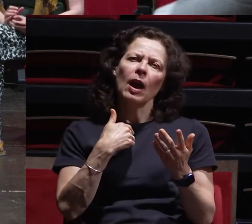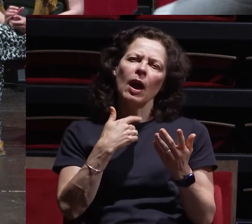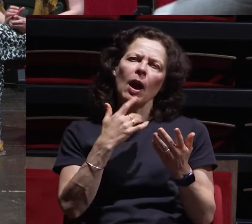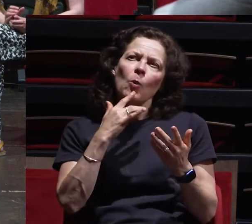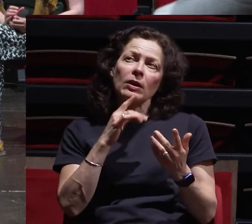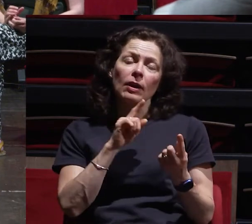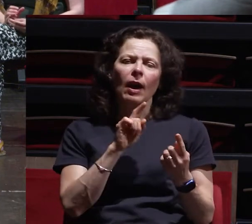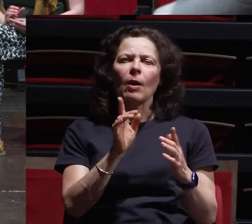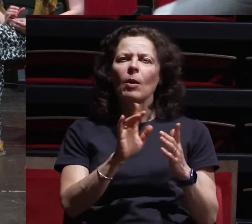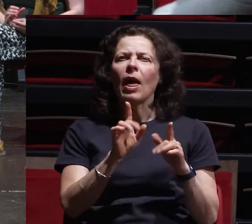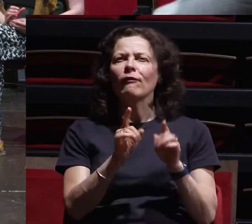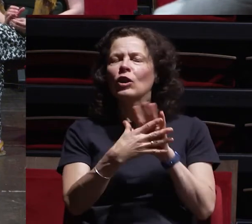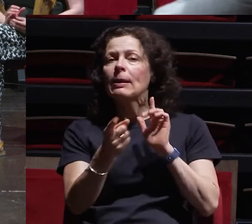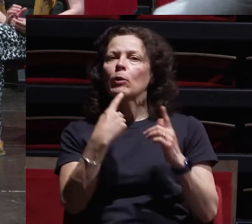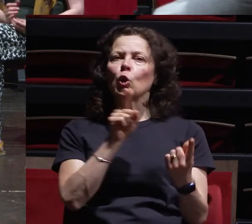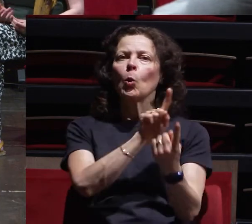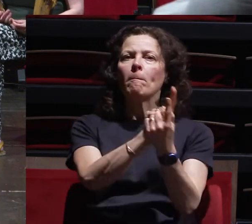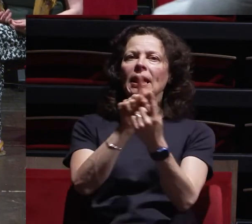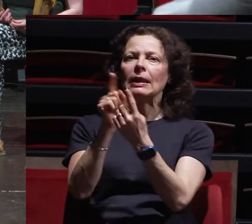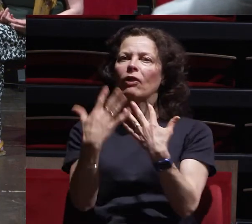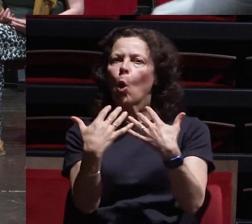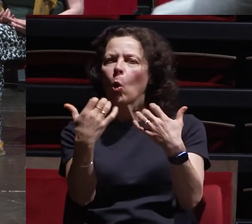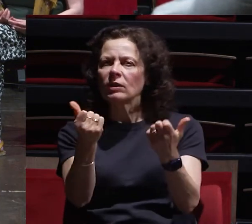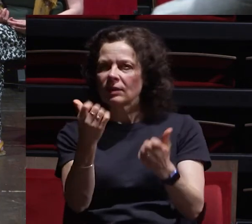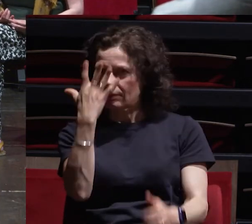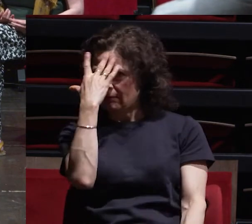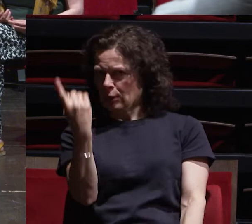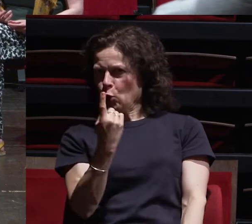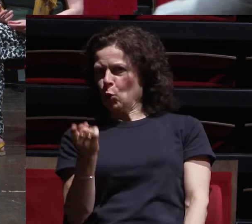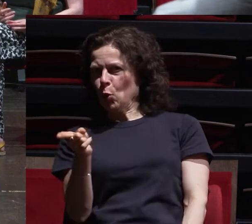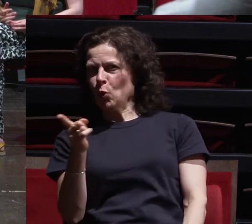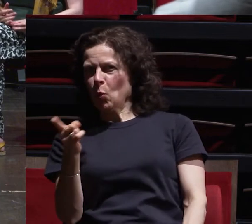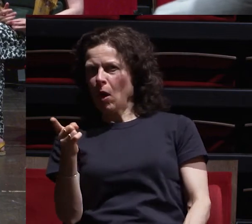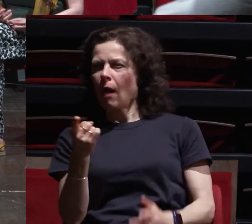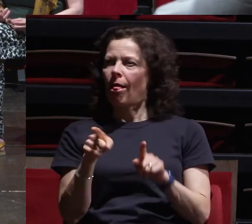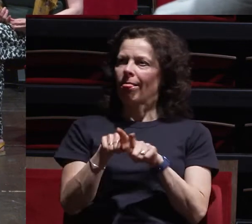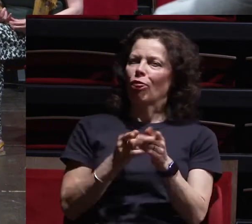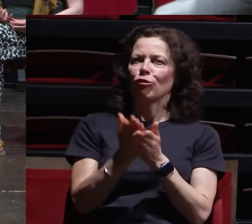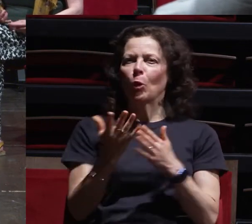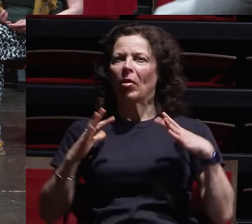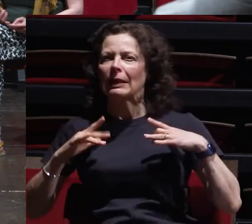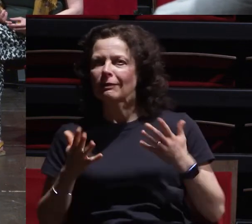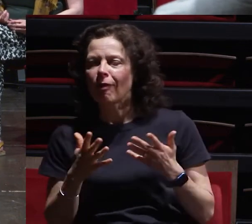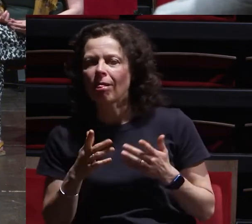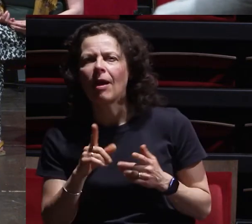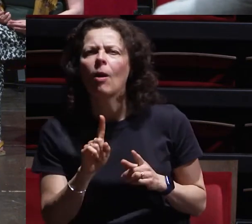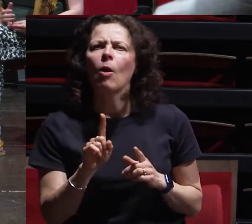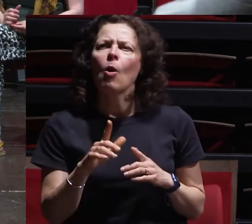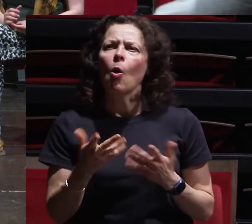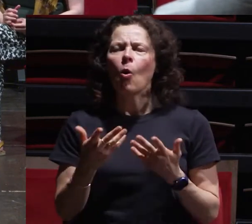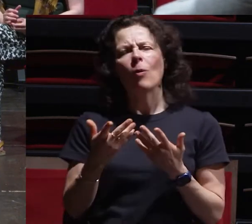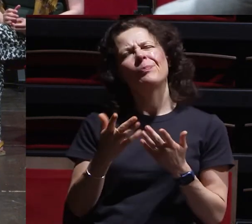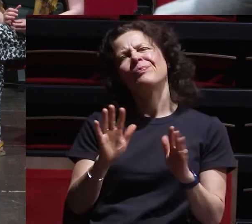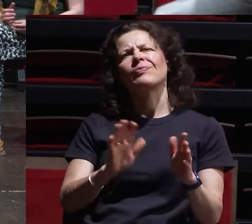mingling with the audience incognito during the interval, which obviously you do a lot. Awful thing to do. But at